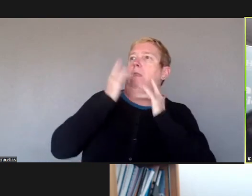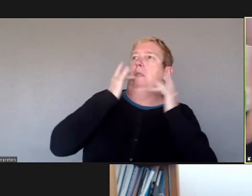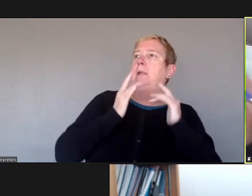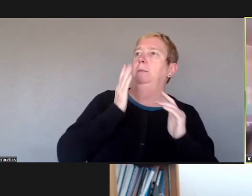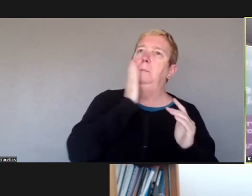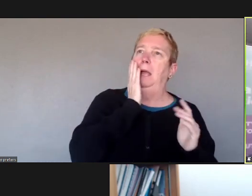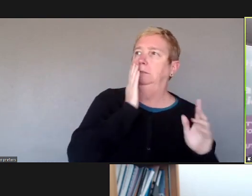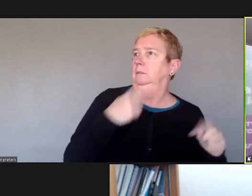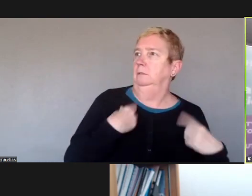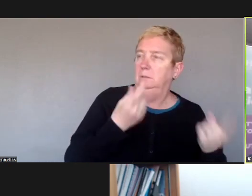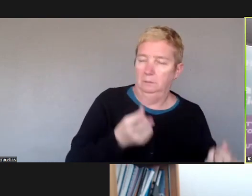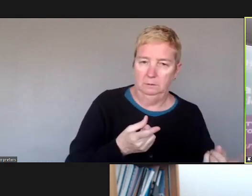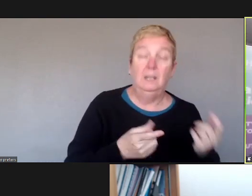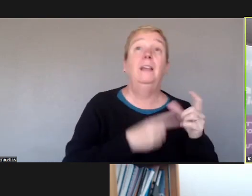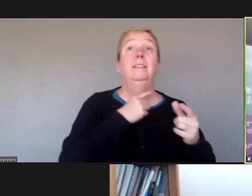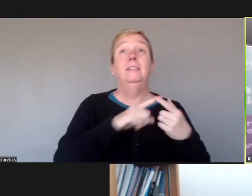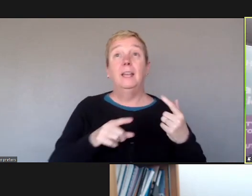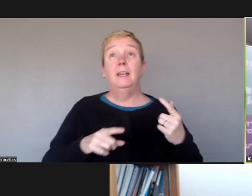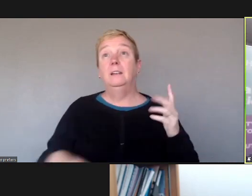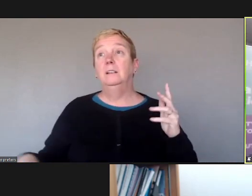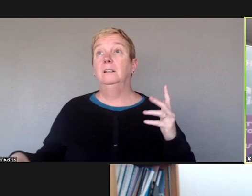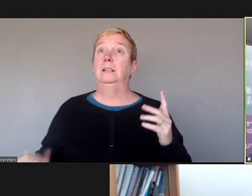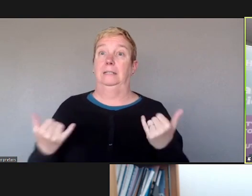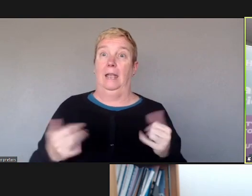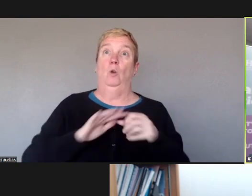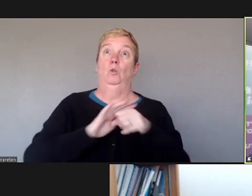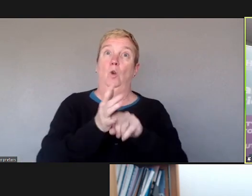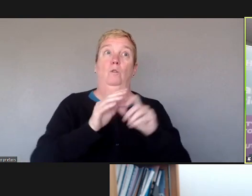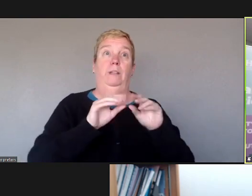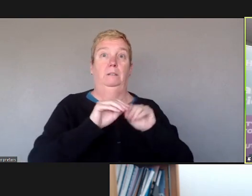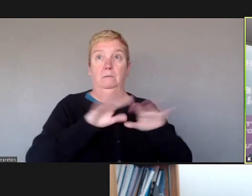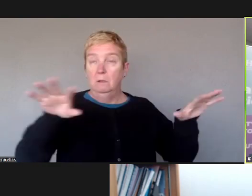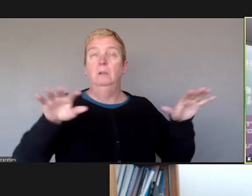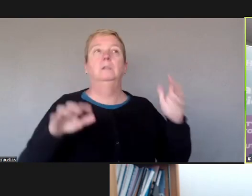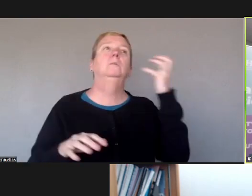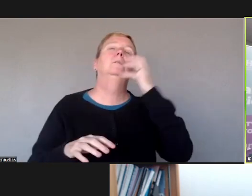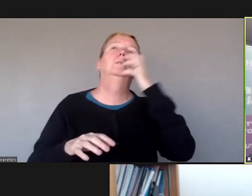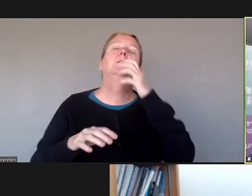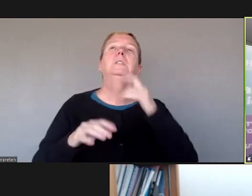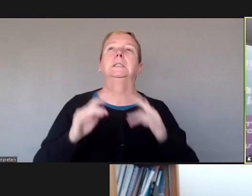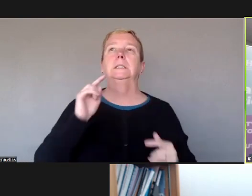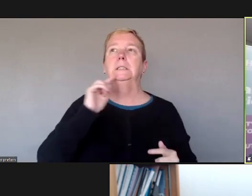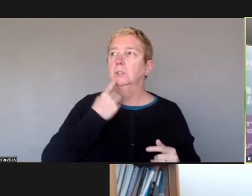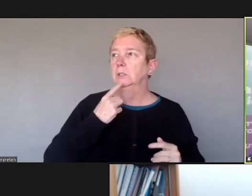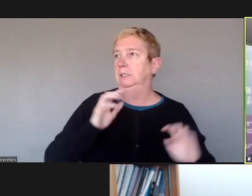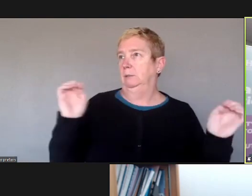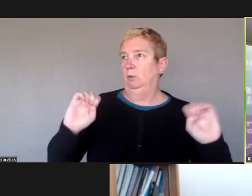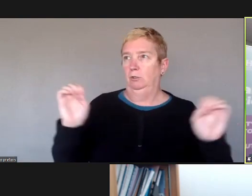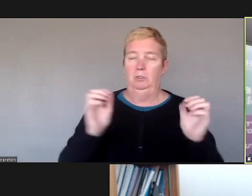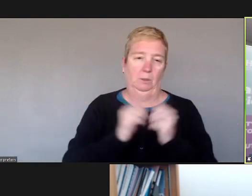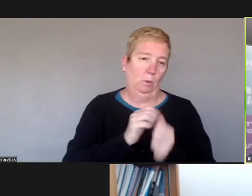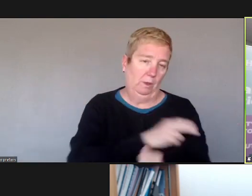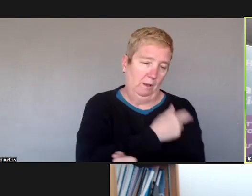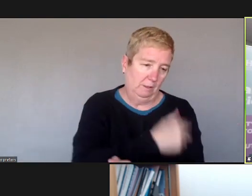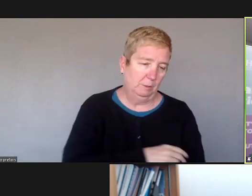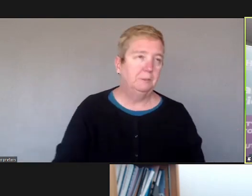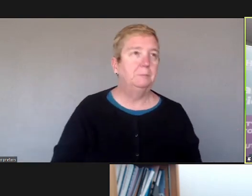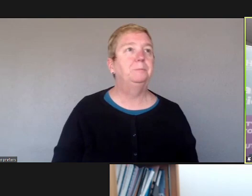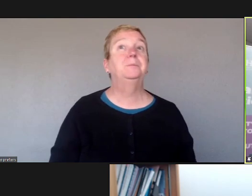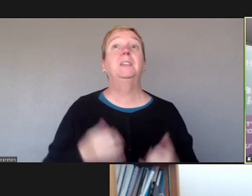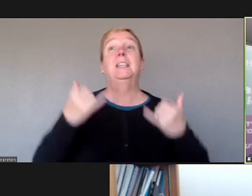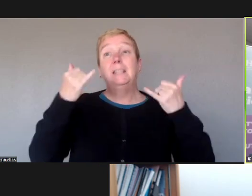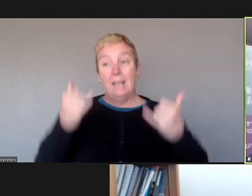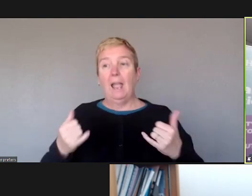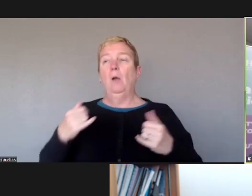then with the additional COVID cases, it's very, very reassuring to see these